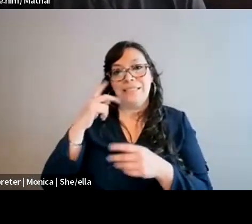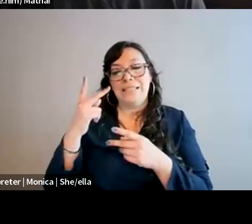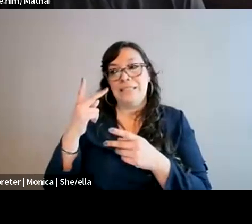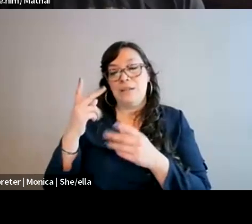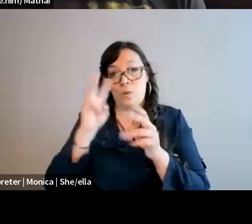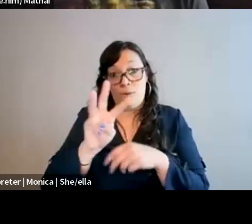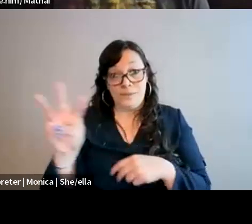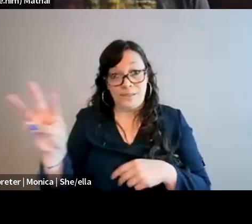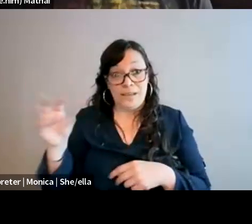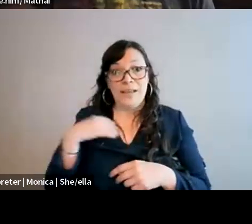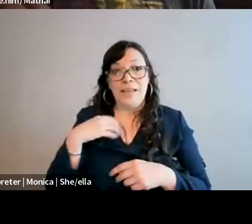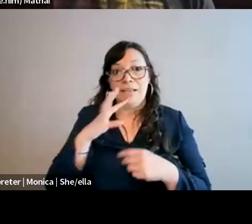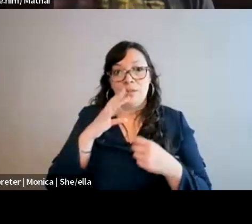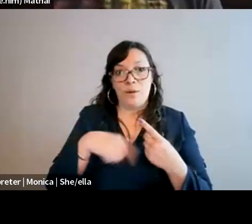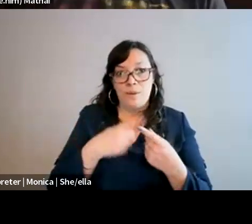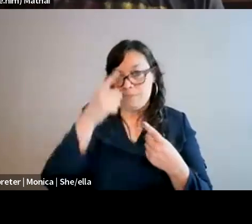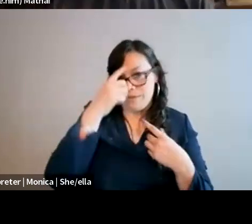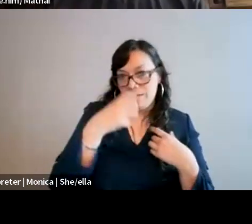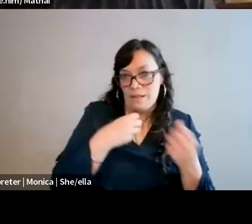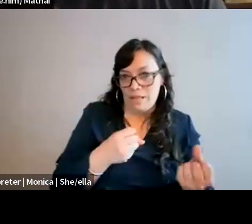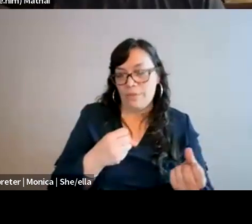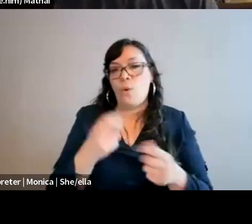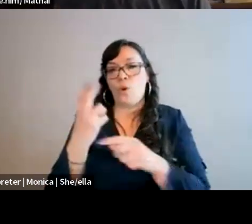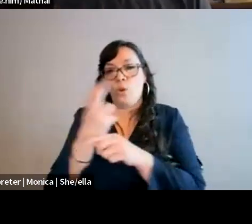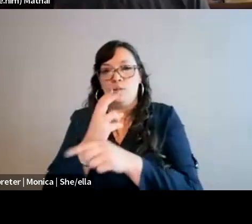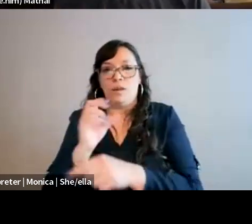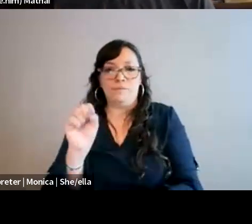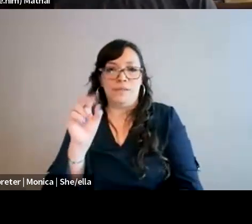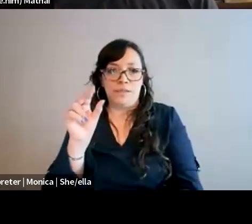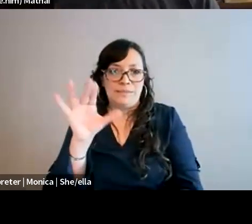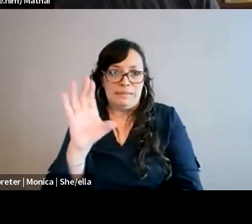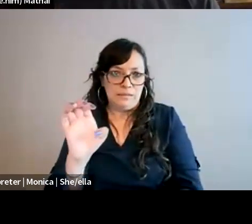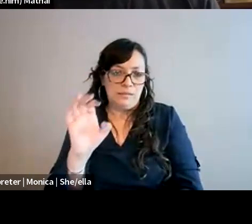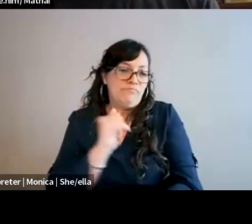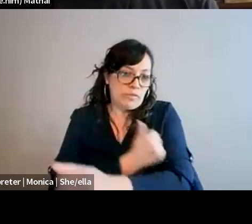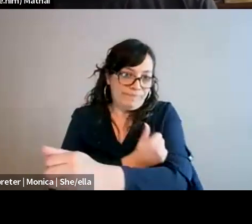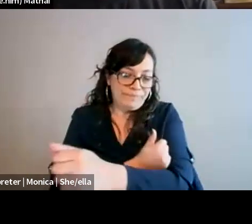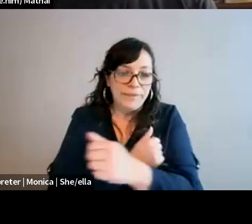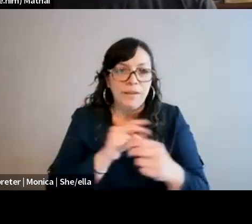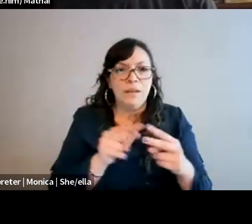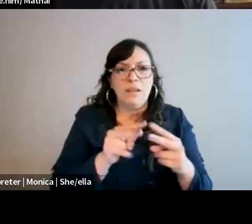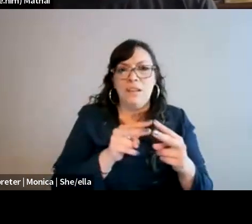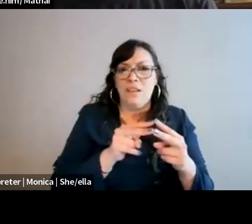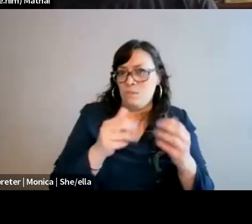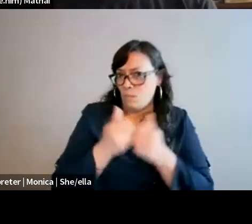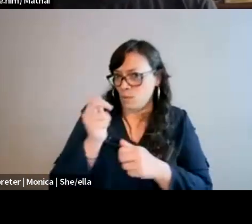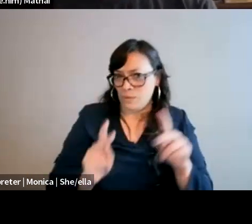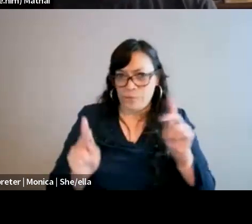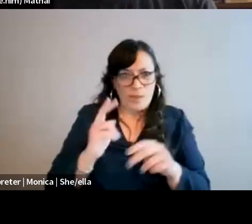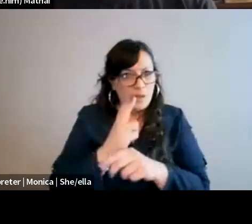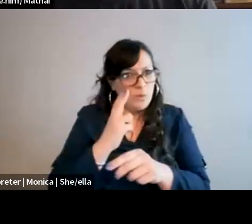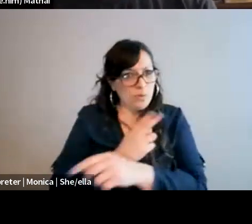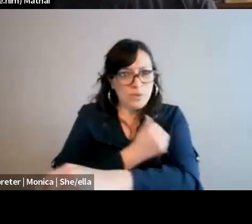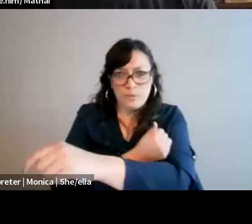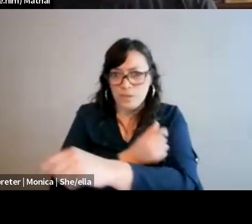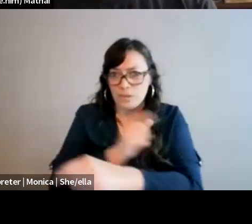conversation about houselessness is mental health or substance usage. And I beg to give you more information, is most people that do substance usage